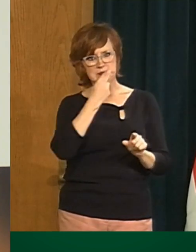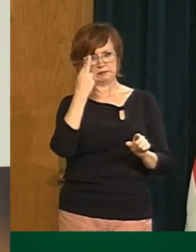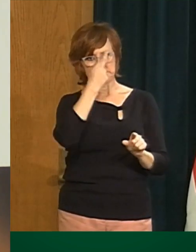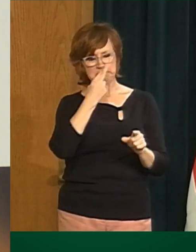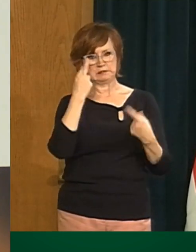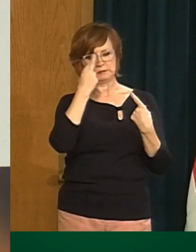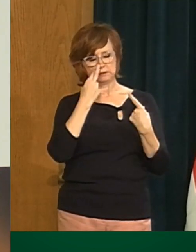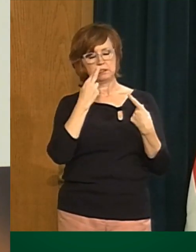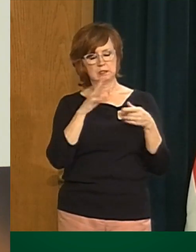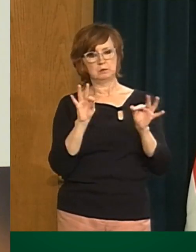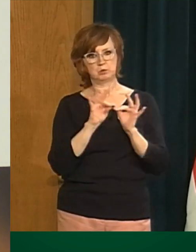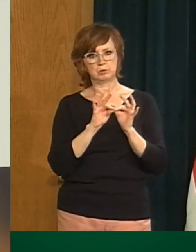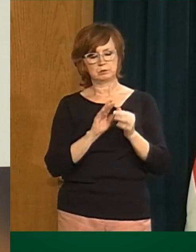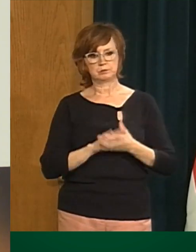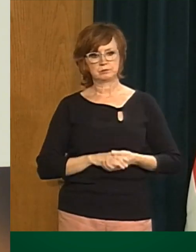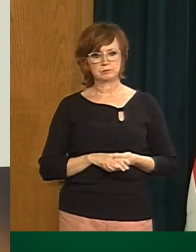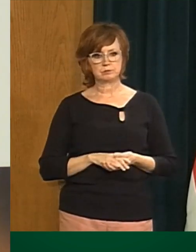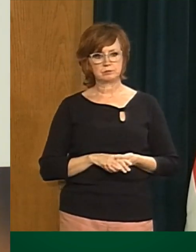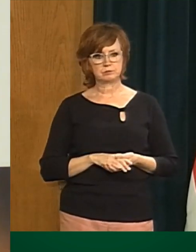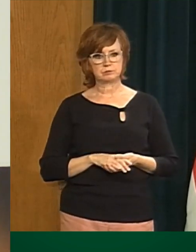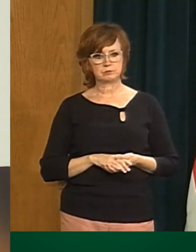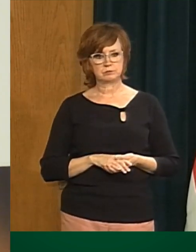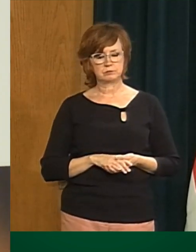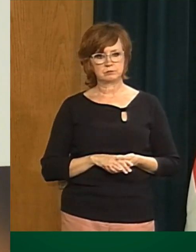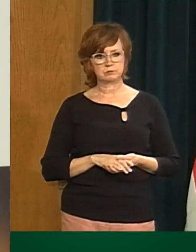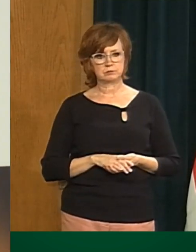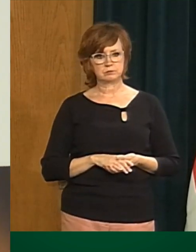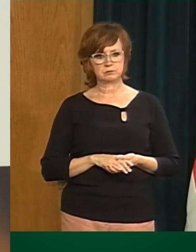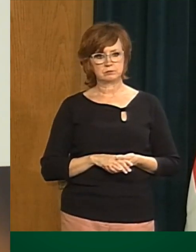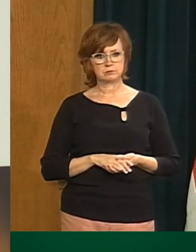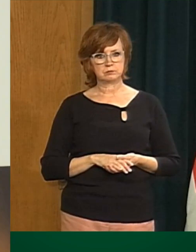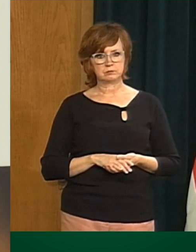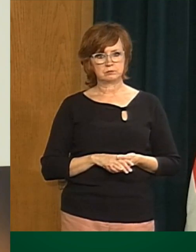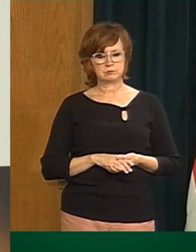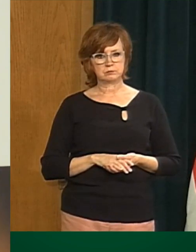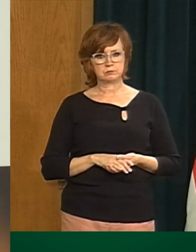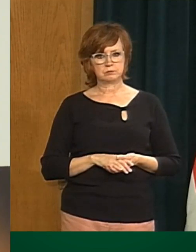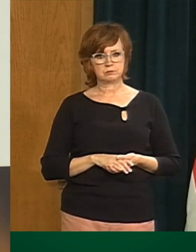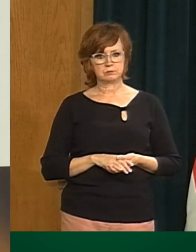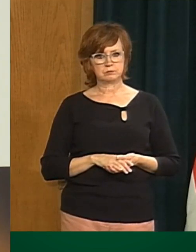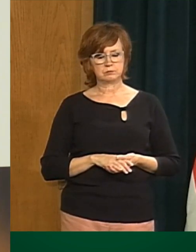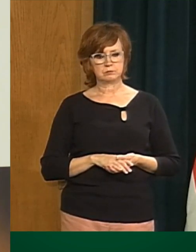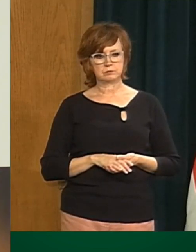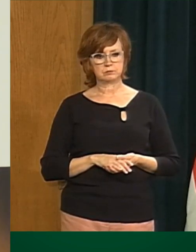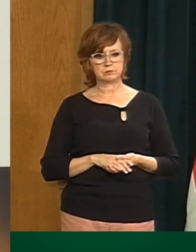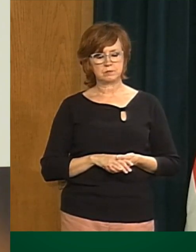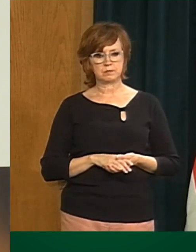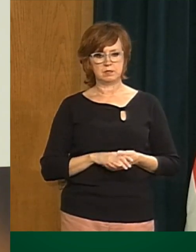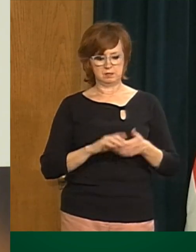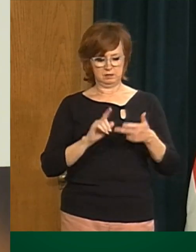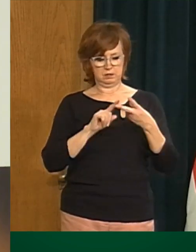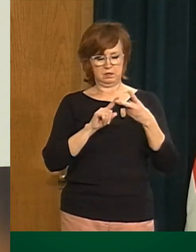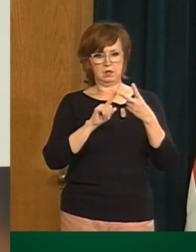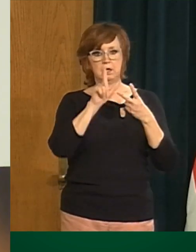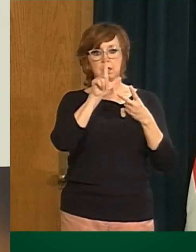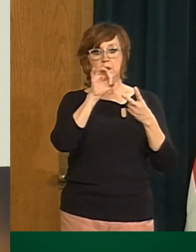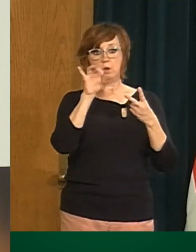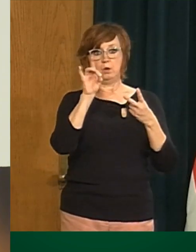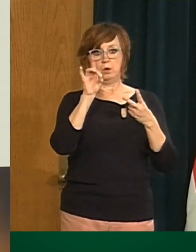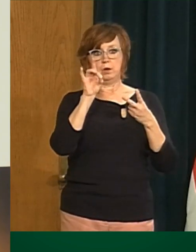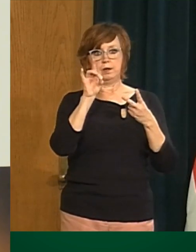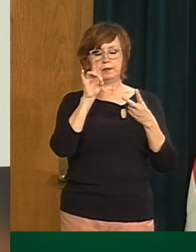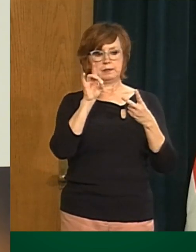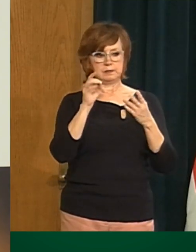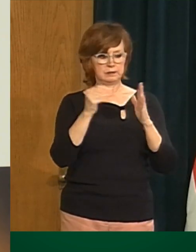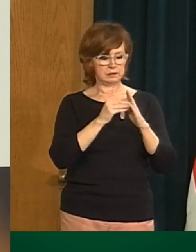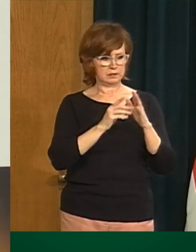of the province. And similarly, there's a smaller cluster in Lloydminster area, which again is concerning, but it has been explained as linked to the